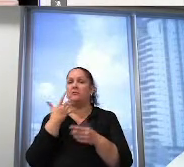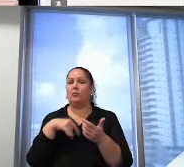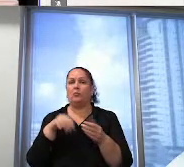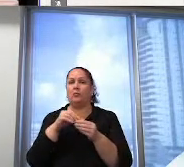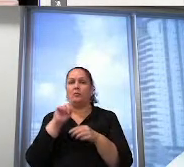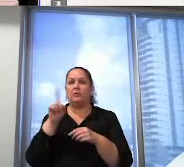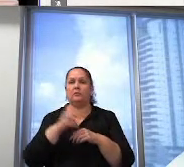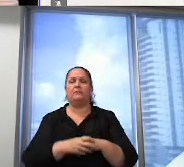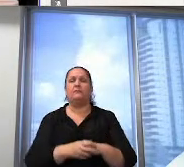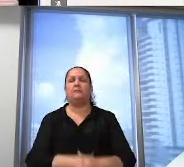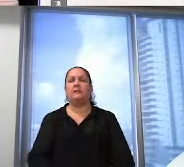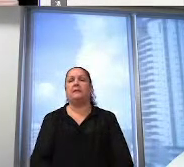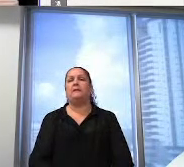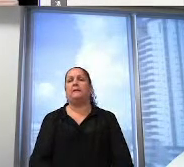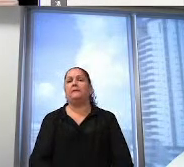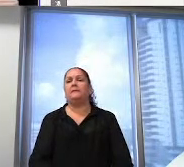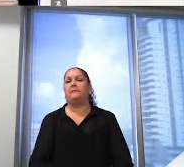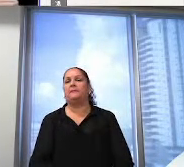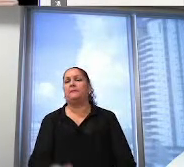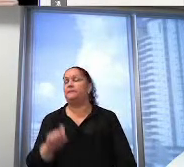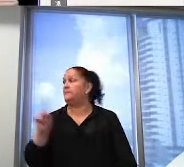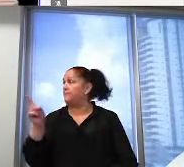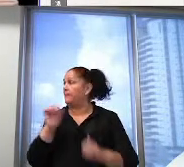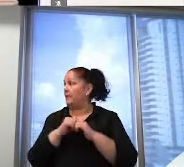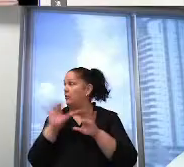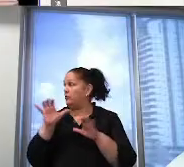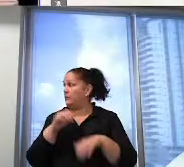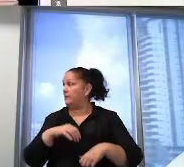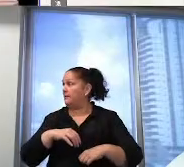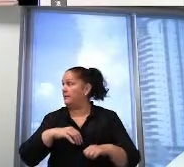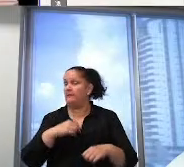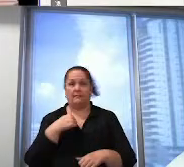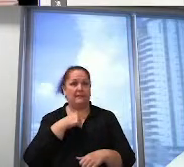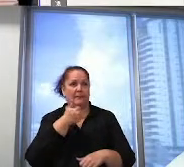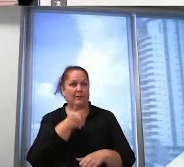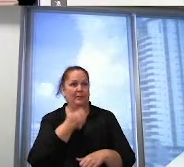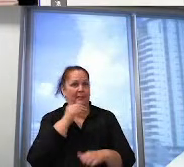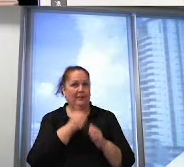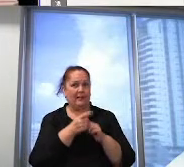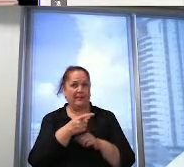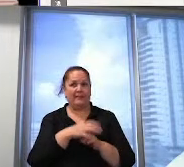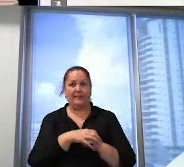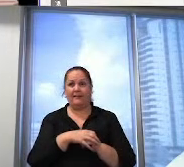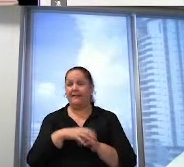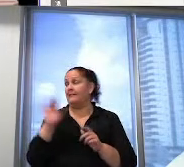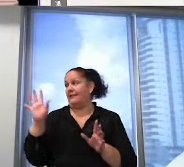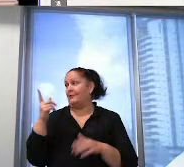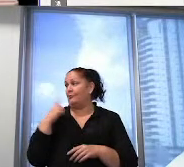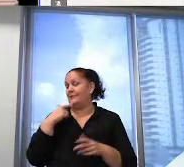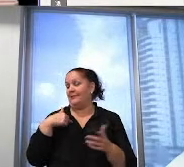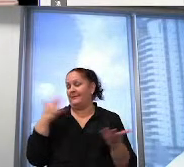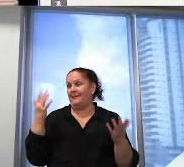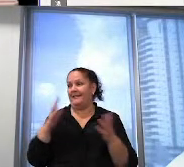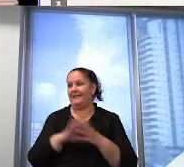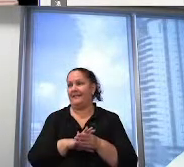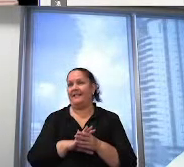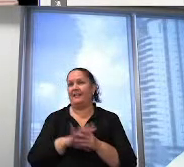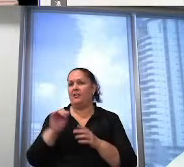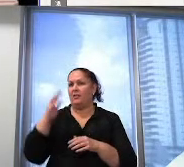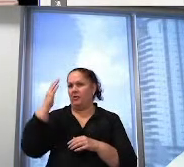right. Thank you. No more questions. Mr. Burgermeister, how you doing? I'm good. How are you? Okay, I'm just, well, you tell